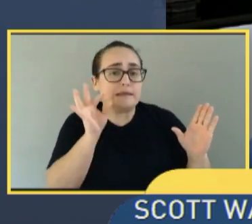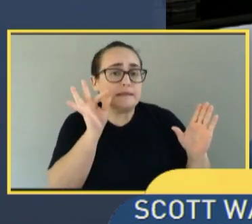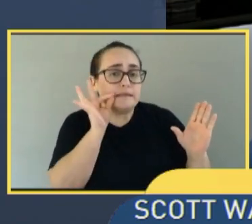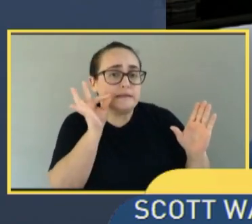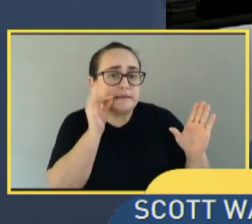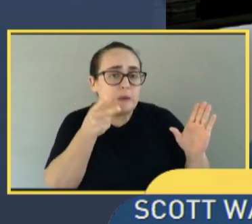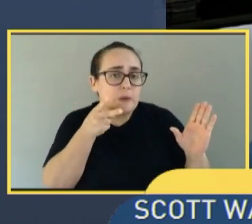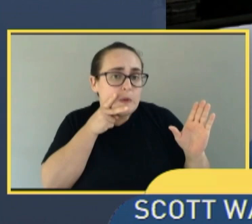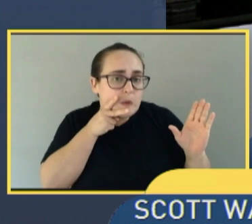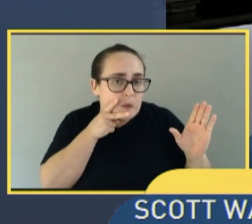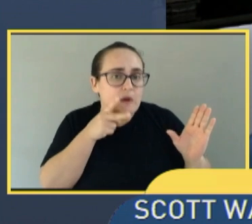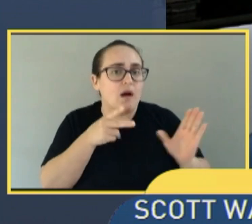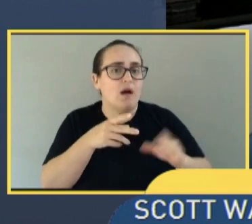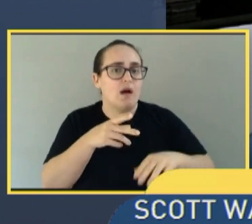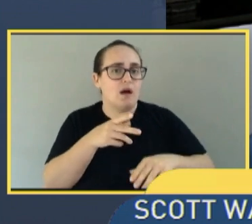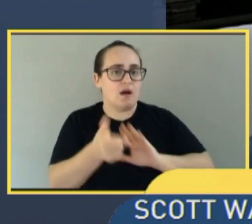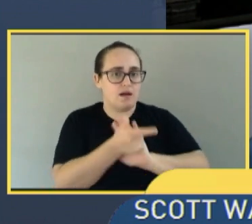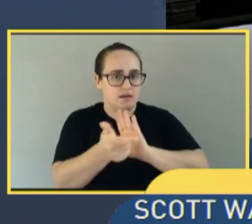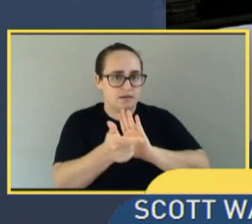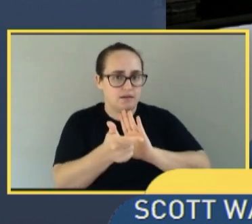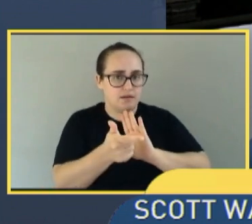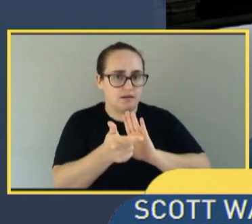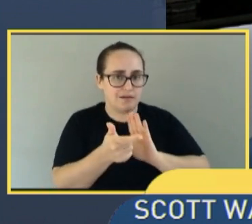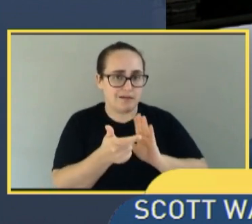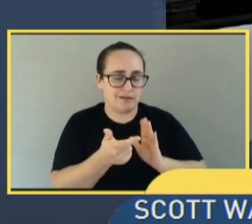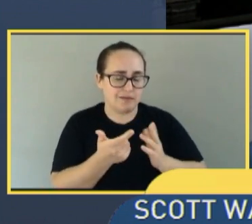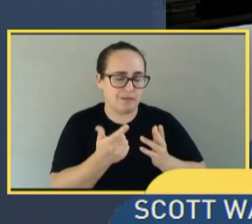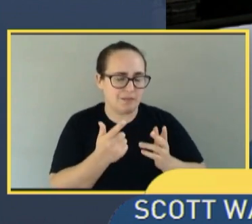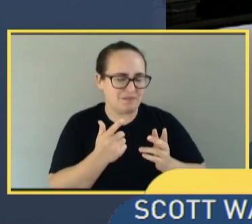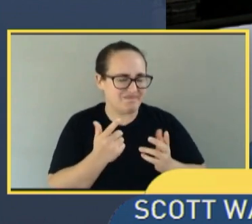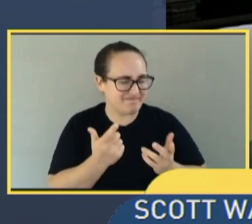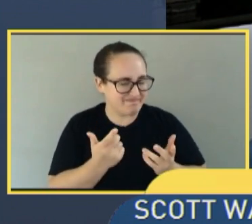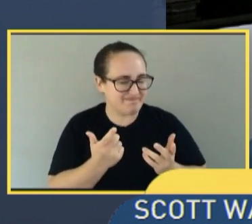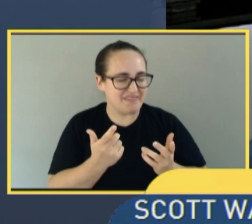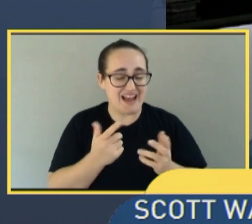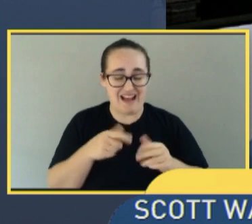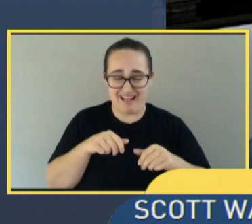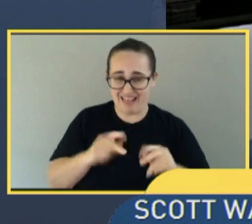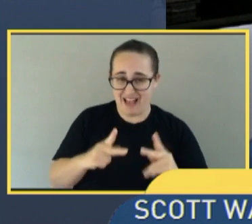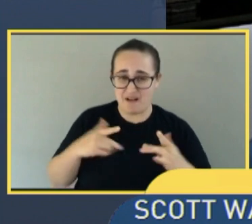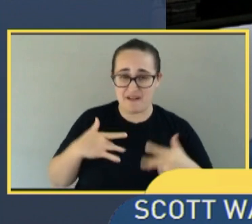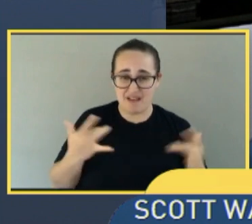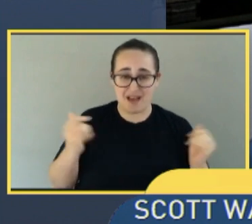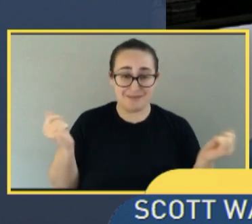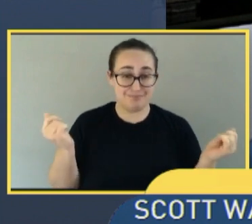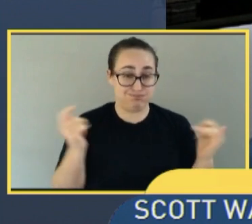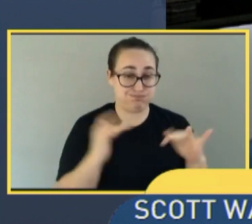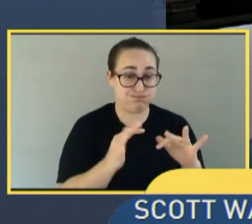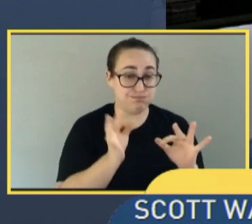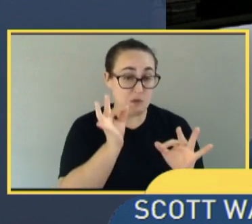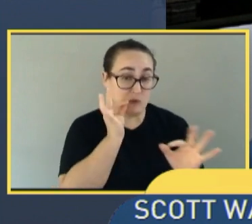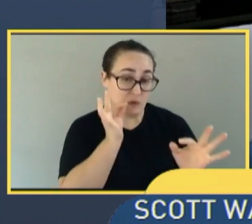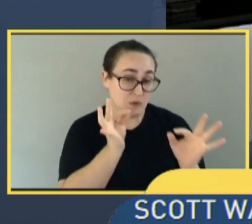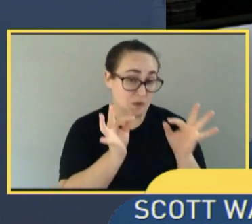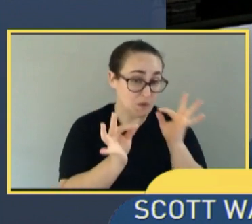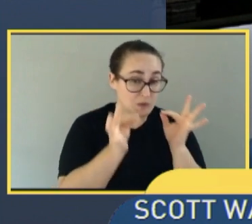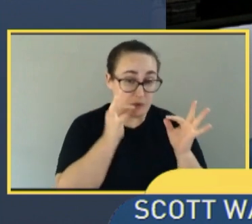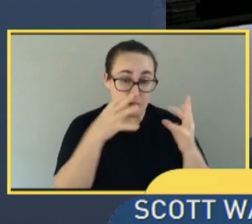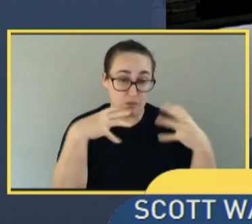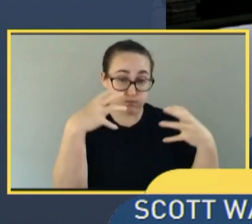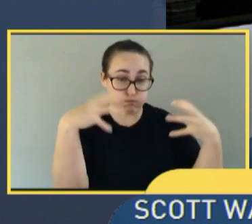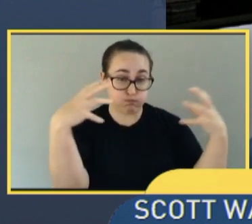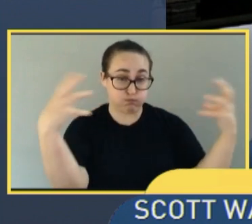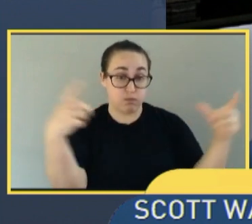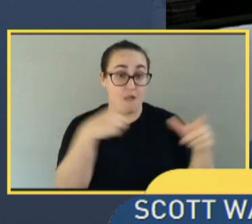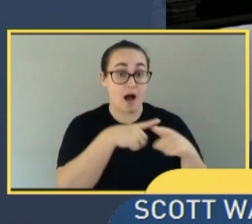Violence Prevention disagreed. But intentionally allowing events where a bunch of people will smoke cannabis and then get in a vehicle to drive just sets